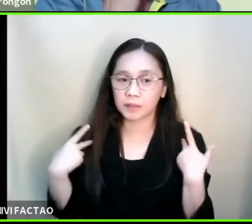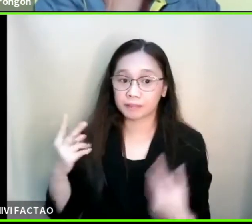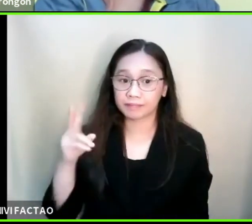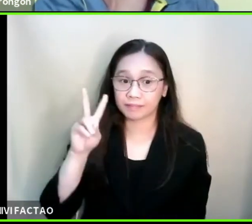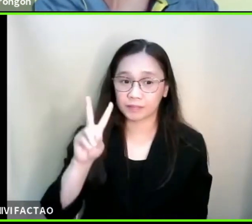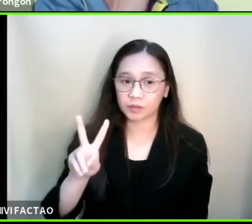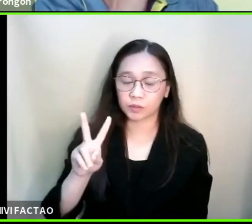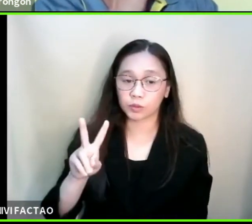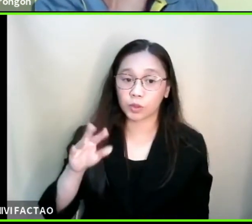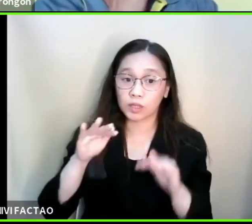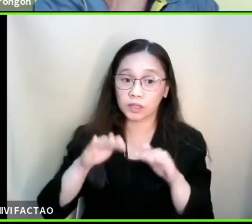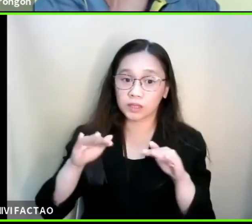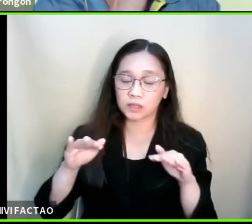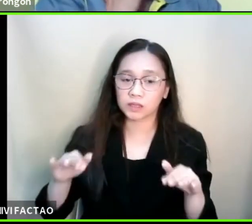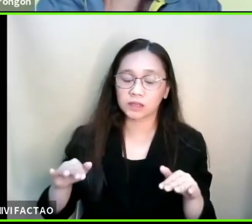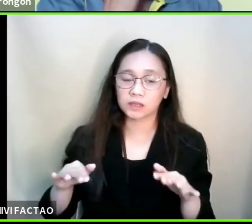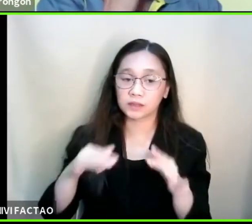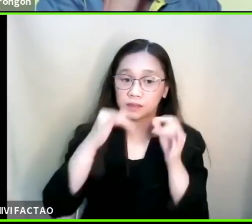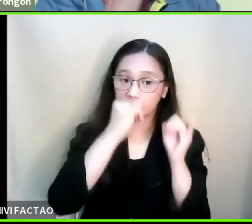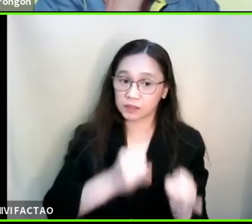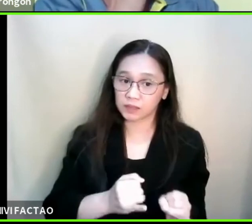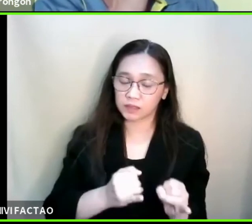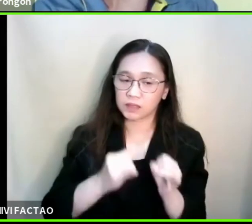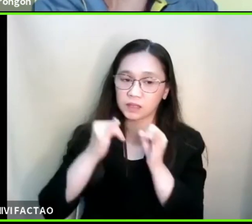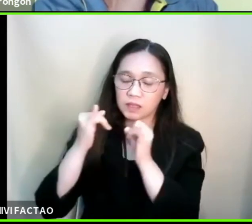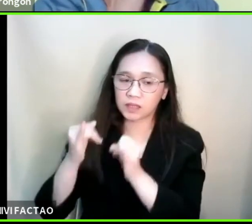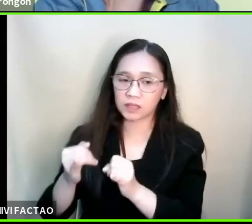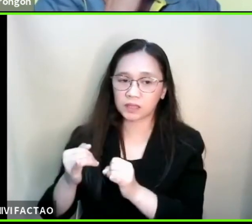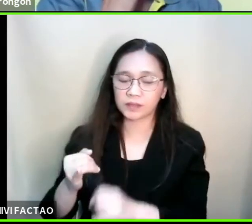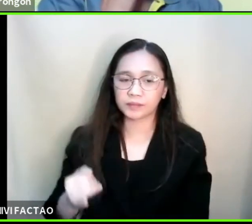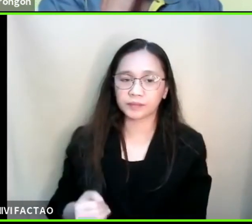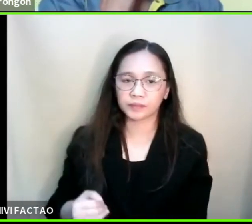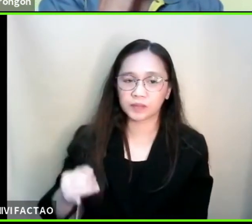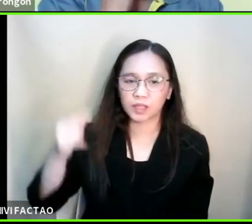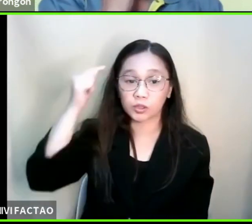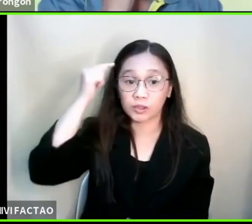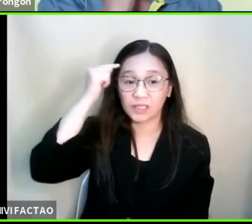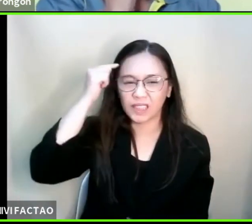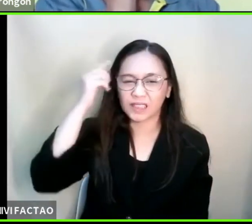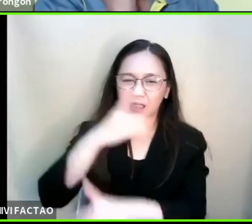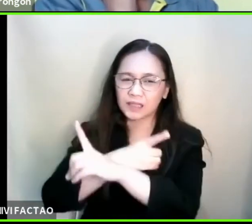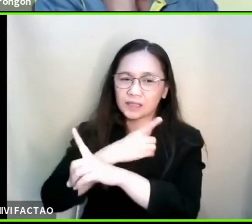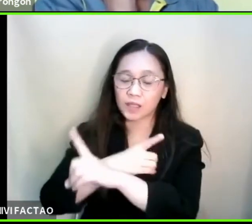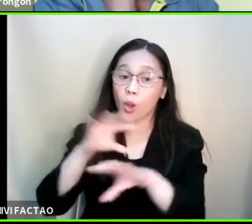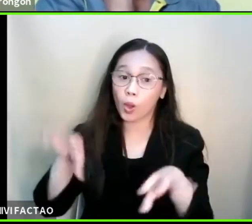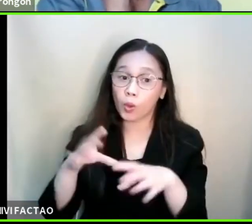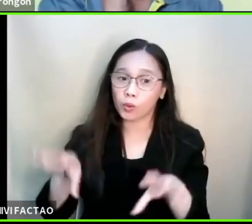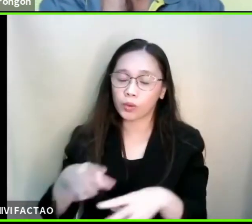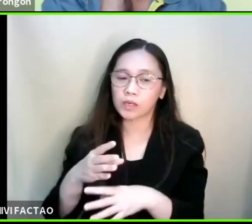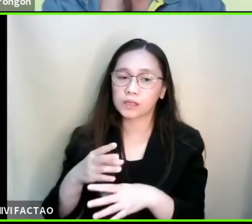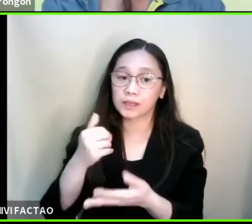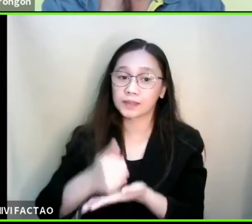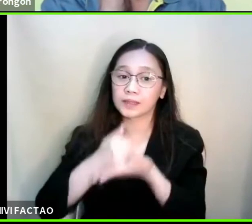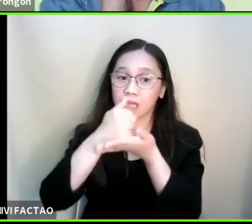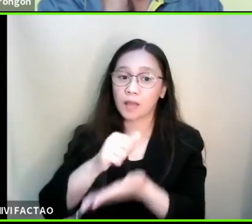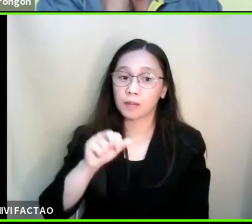dalawang anak na individuals with intellectual disability who are working already through the help of Unilove